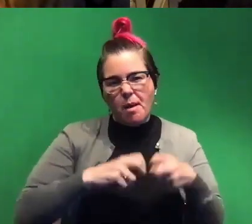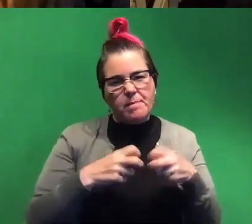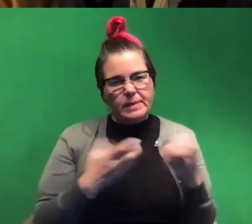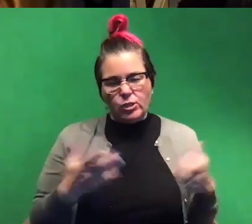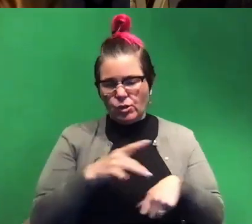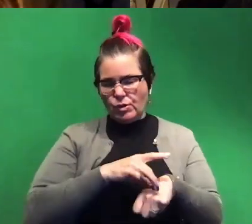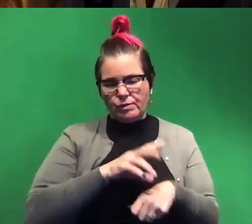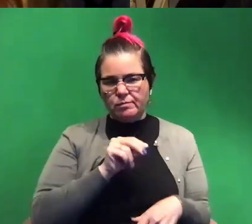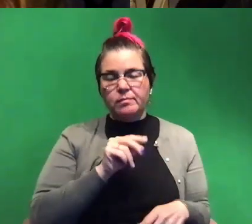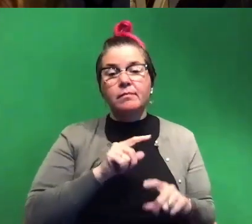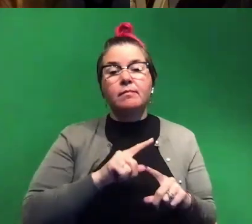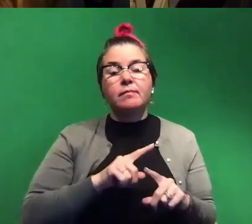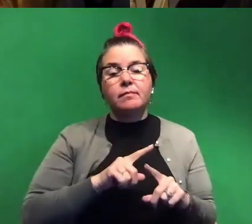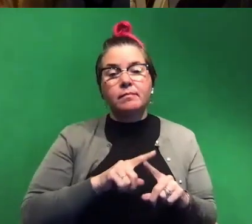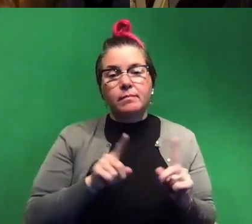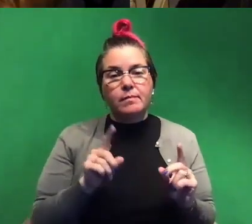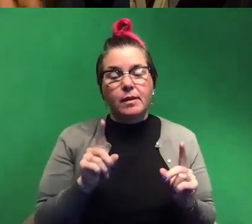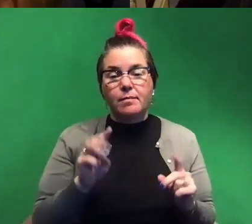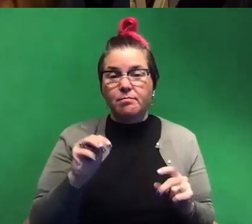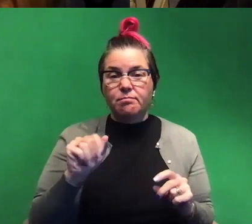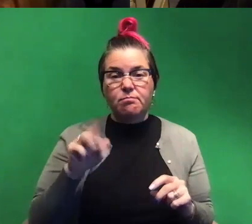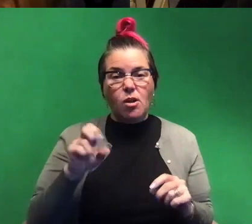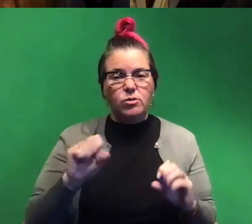here. There's nothing to protect